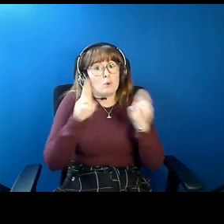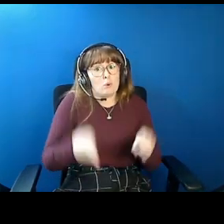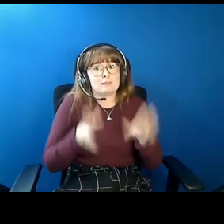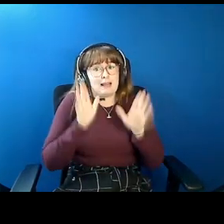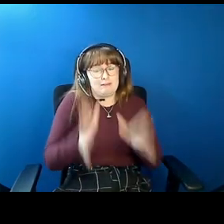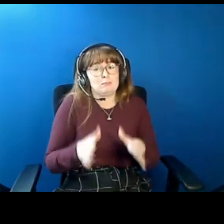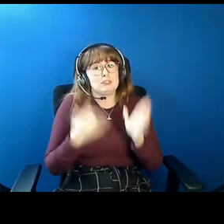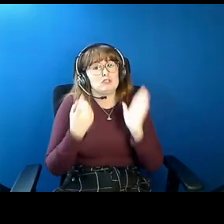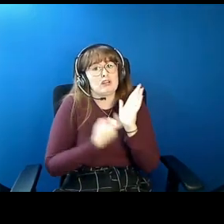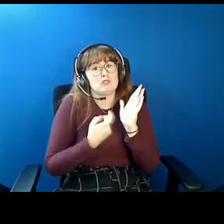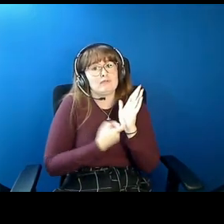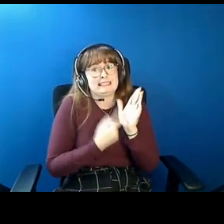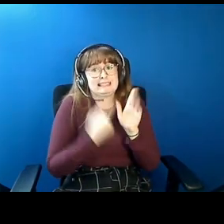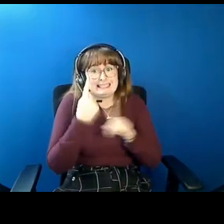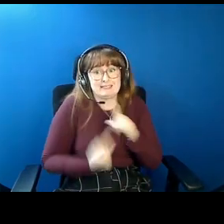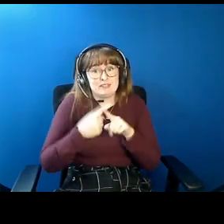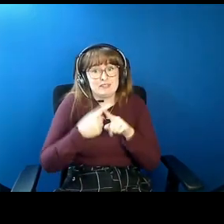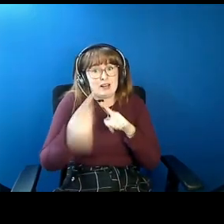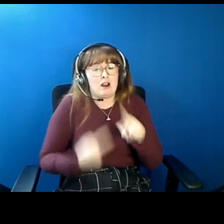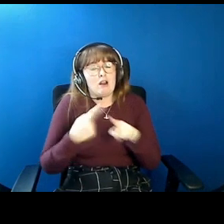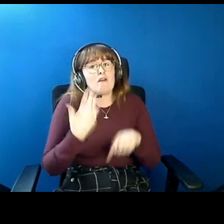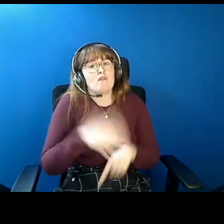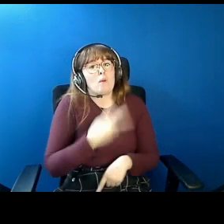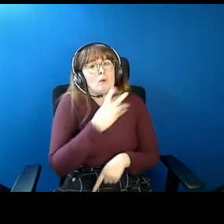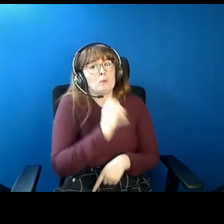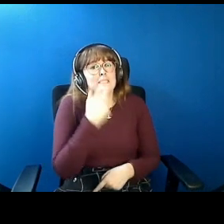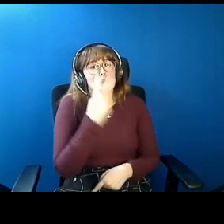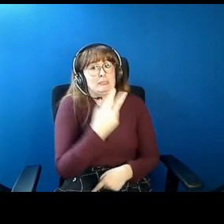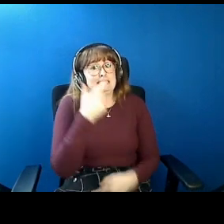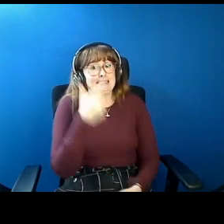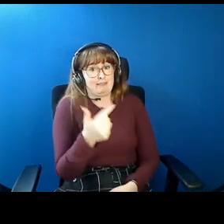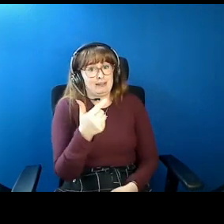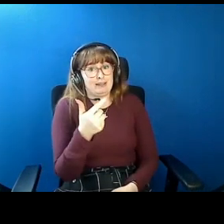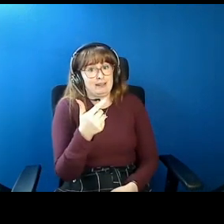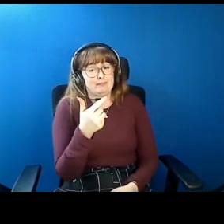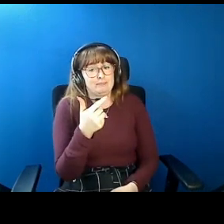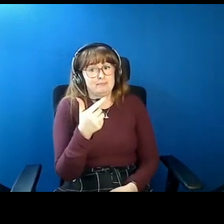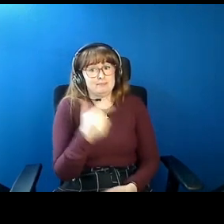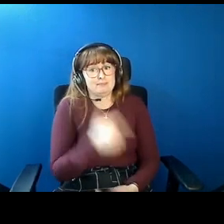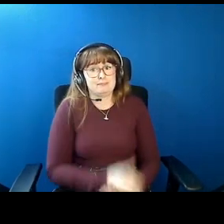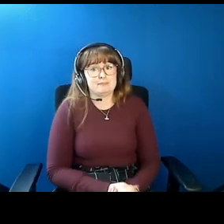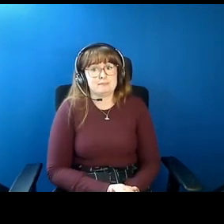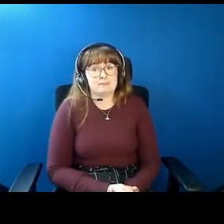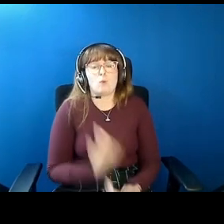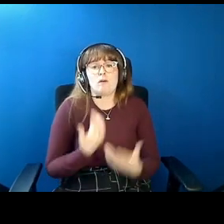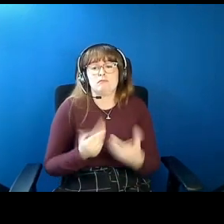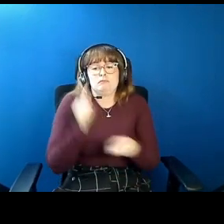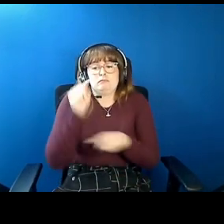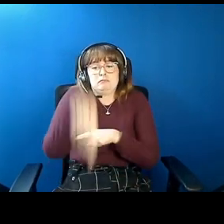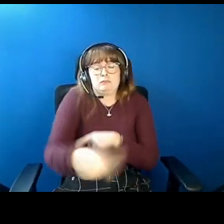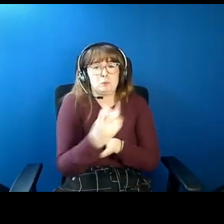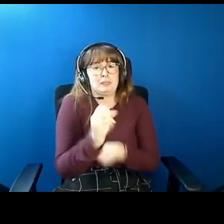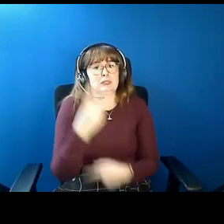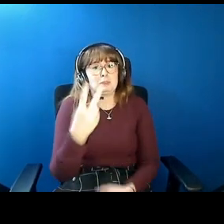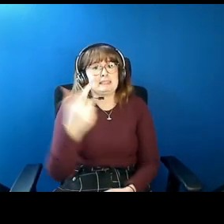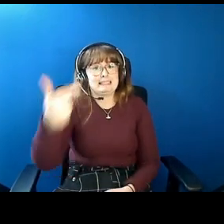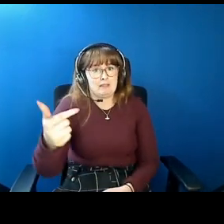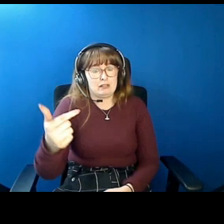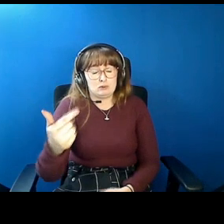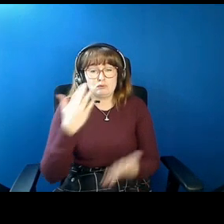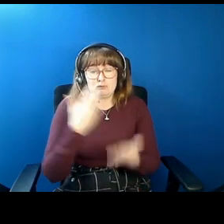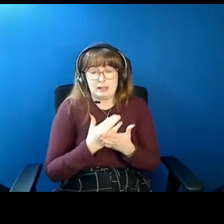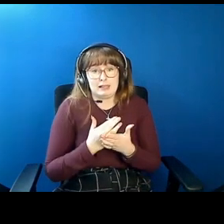year between 2027, by 2027, sorry, which is 10 times the current rate.